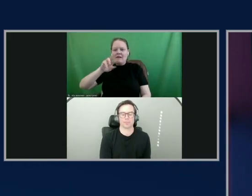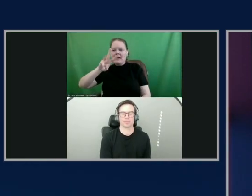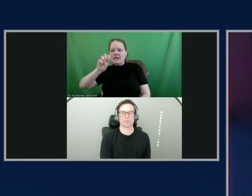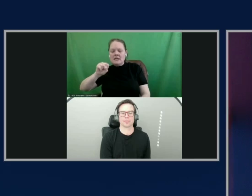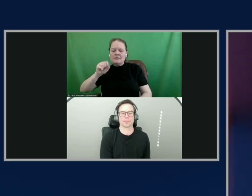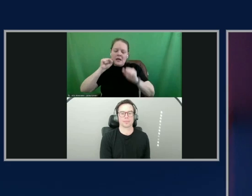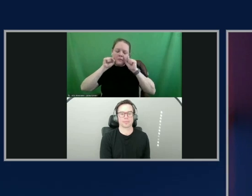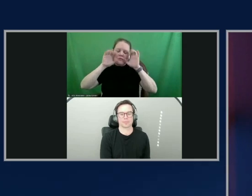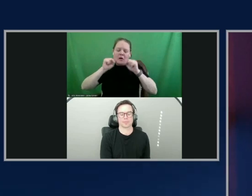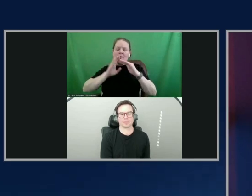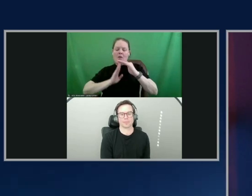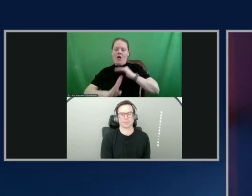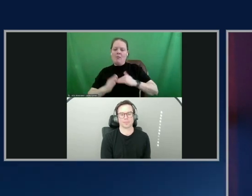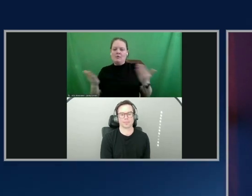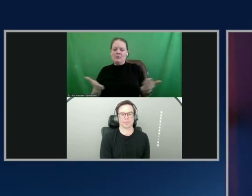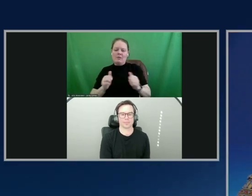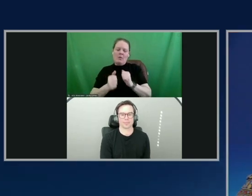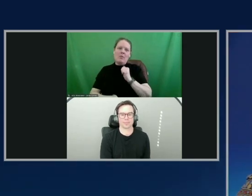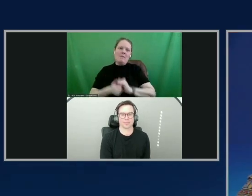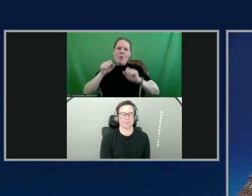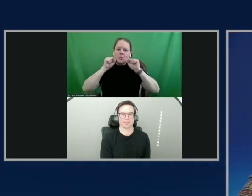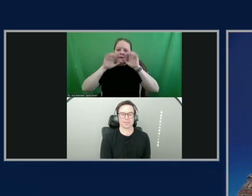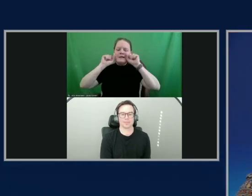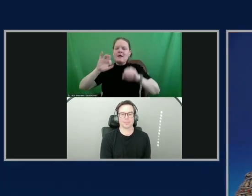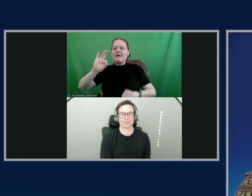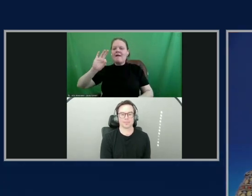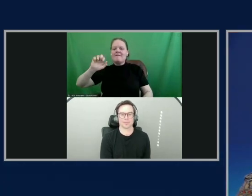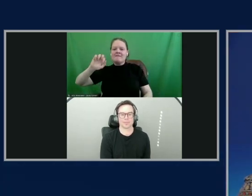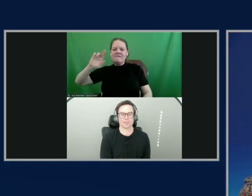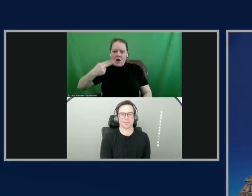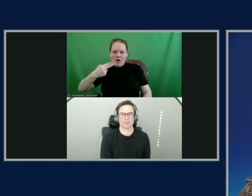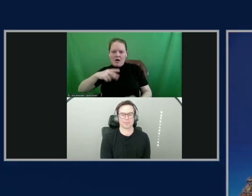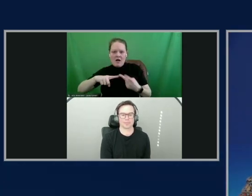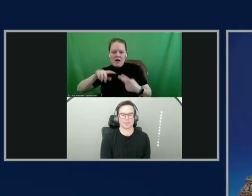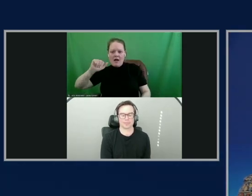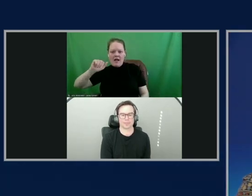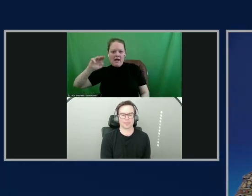to be here with the most amazing Farah and Anthem Meridian.